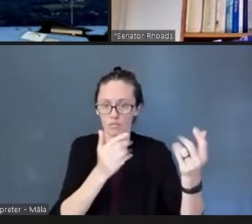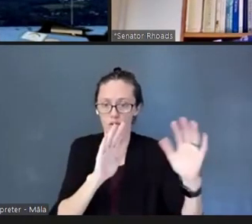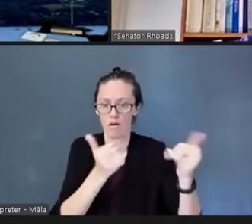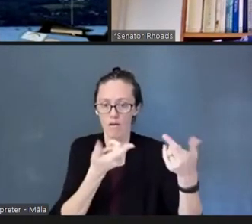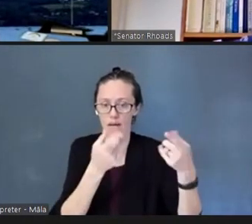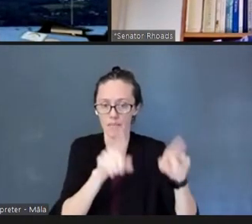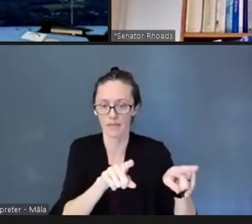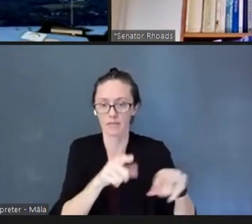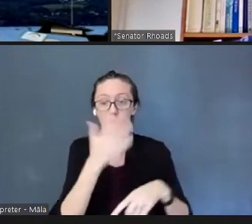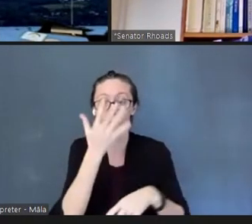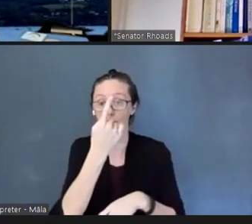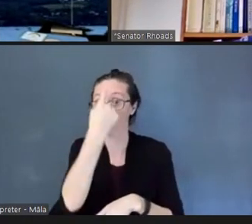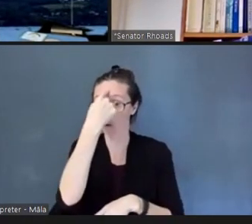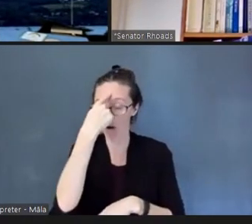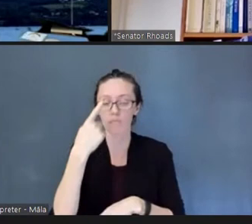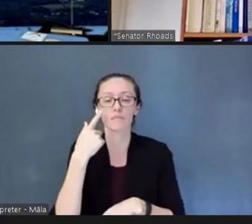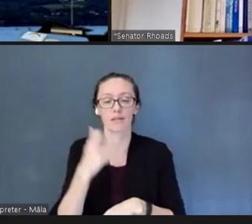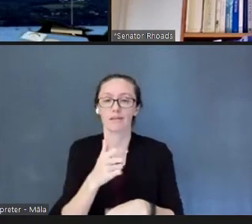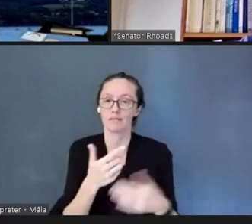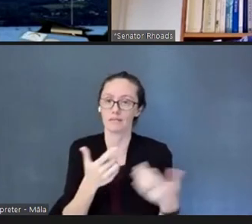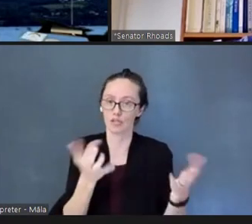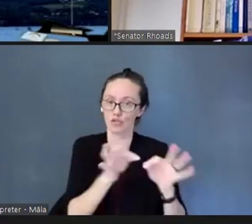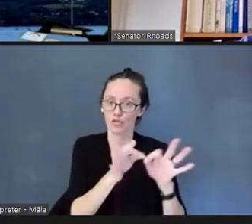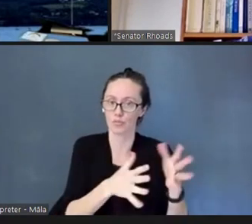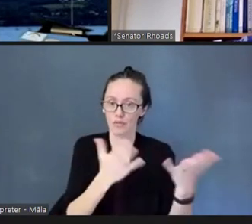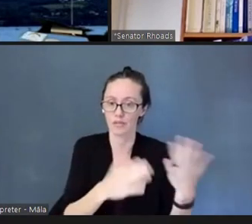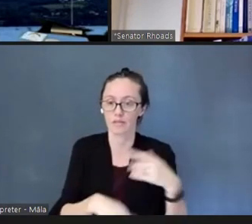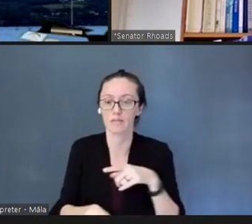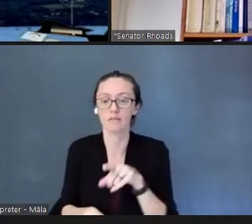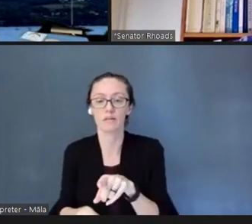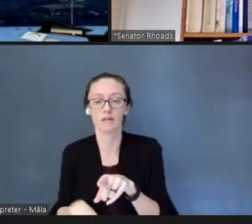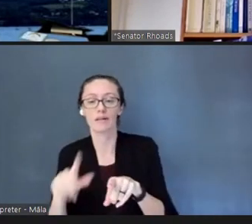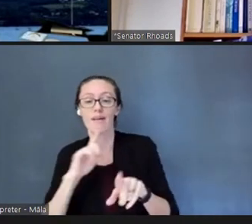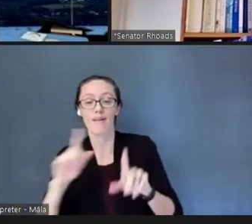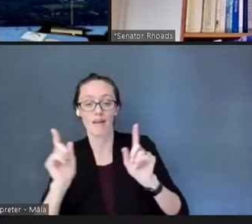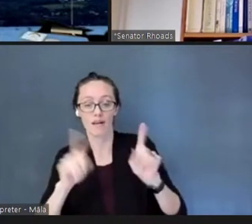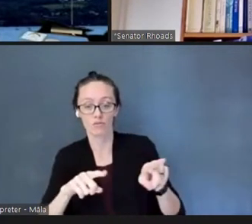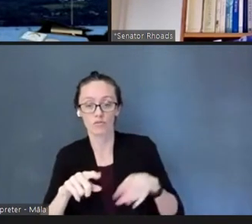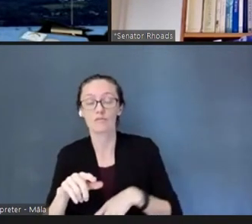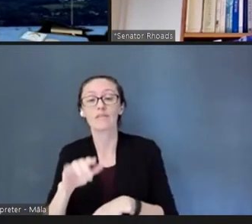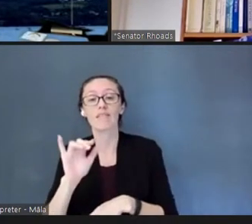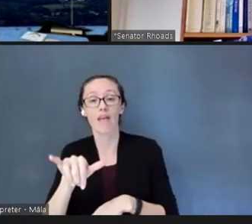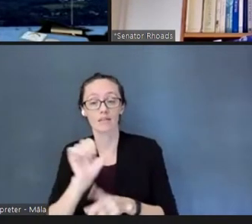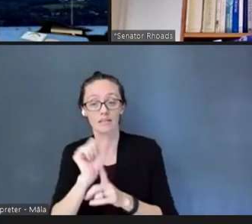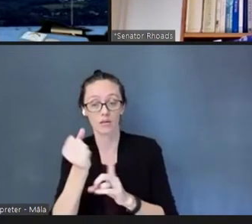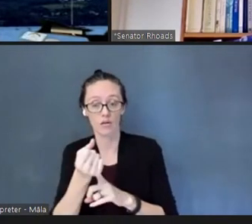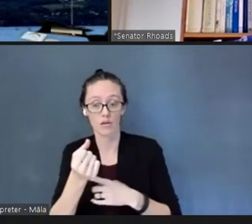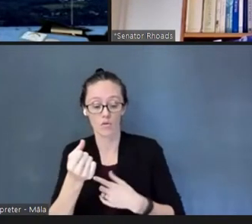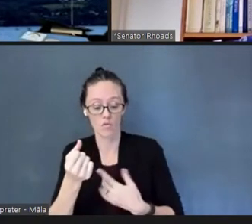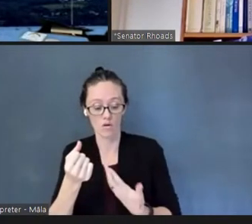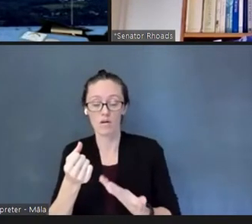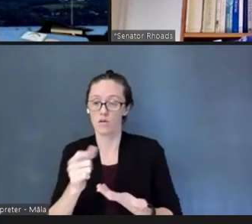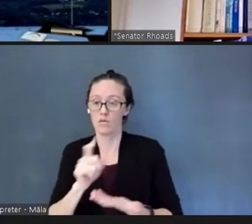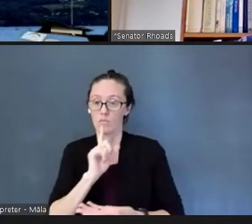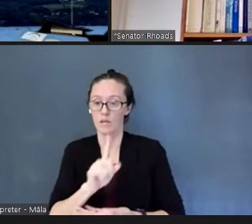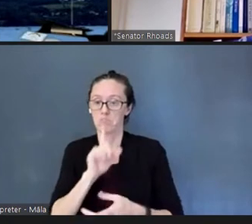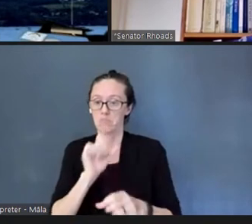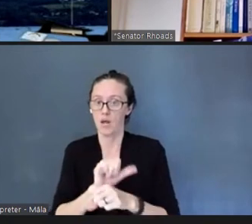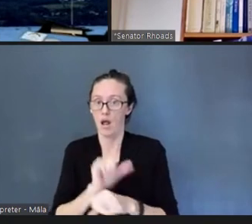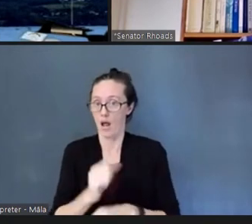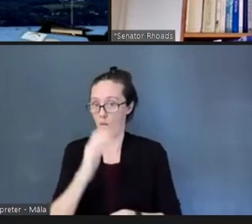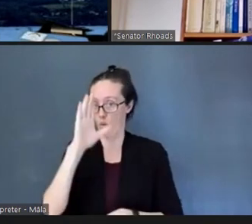In the scenario Senator Gabbard indicated, I would hope that the police know that there's a